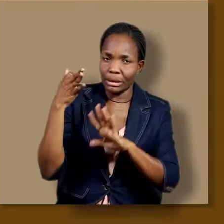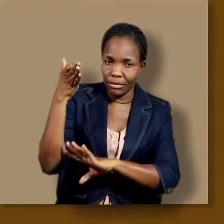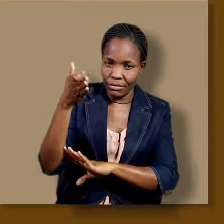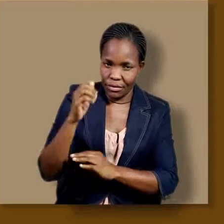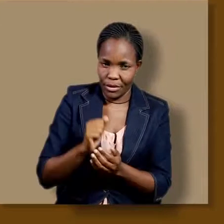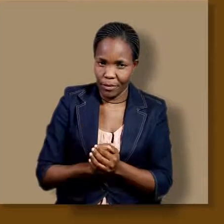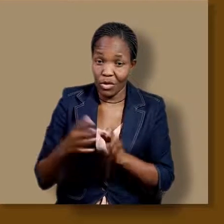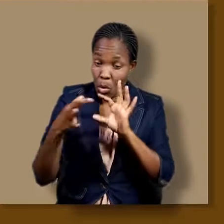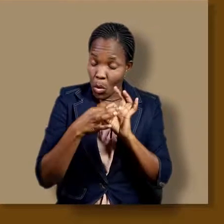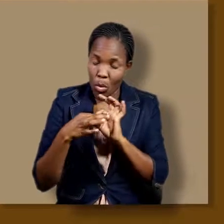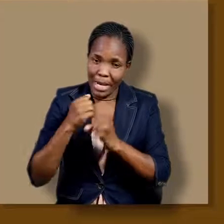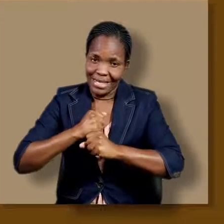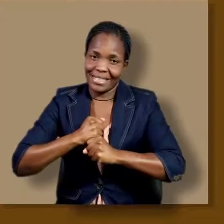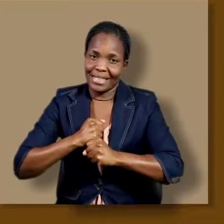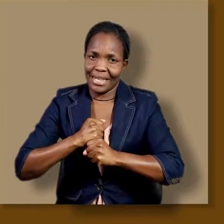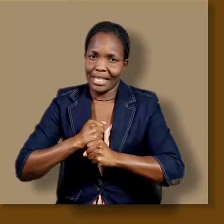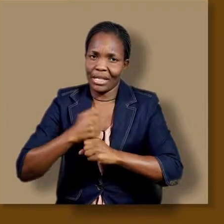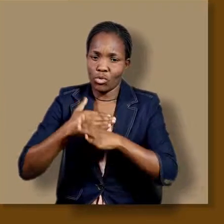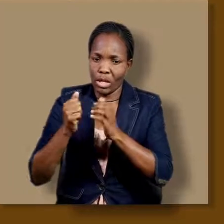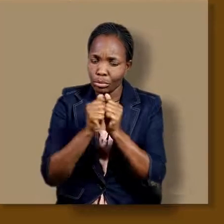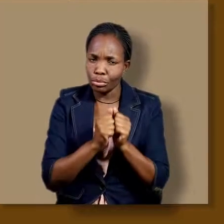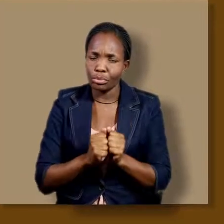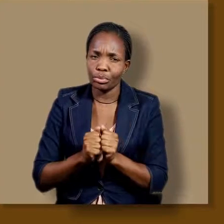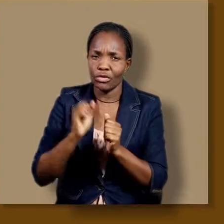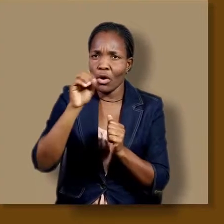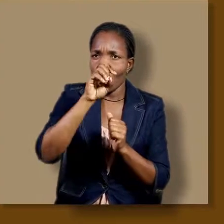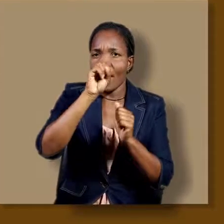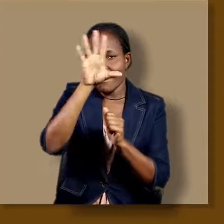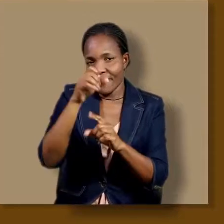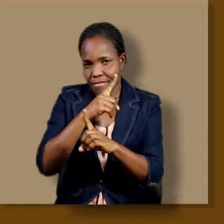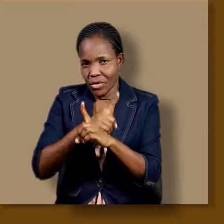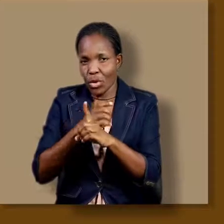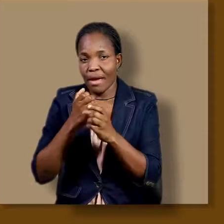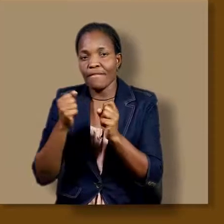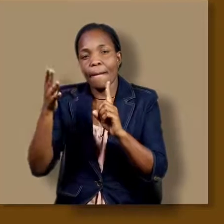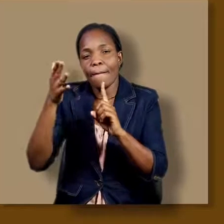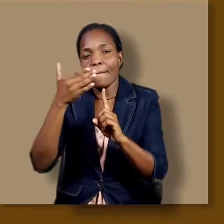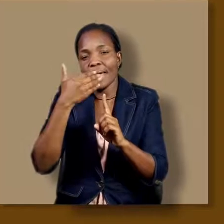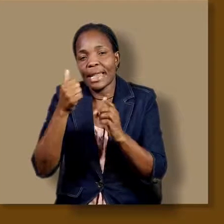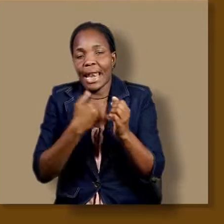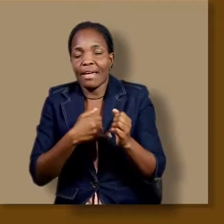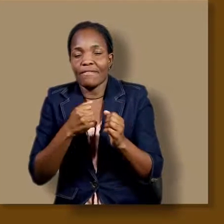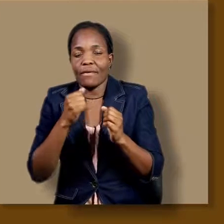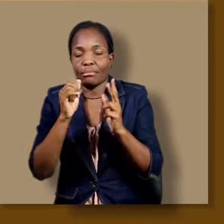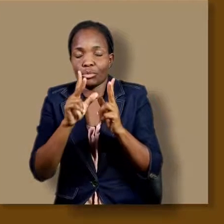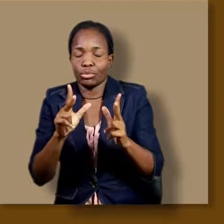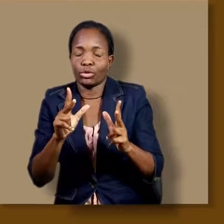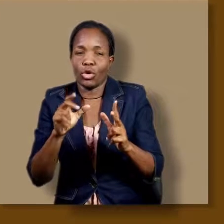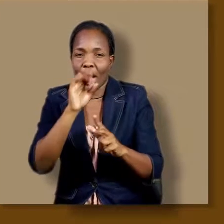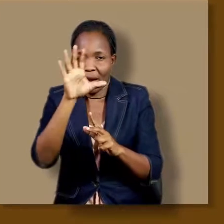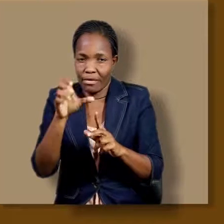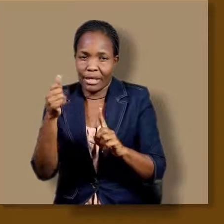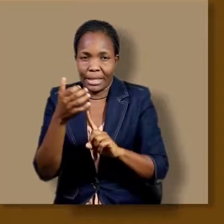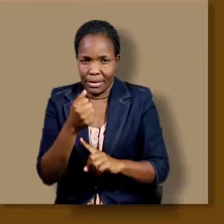To coordinate and strengthen cooperation of African states to achieve a better life for the people of Africa. To